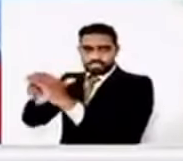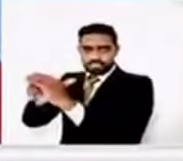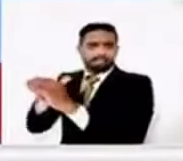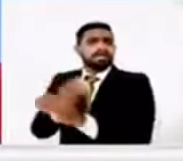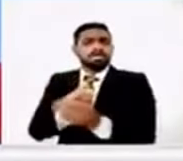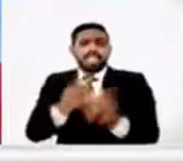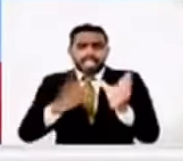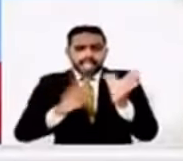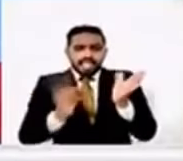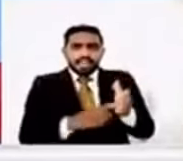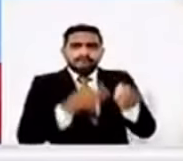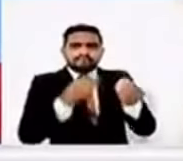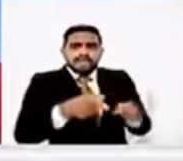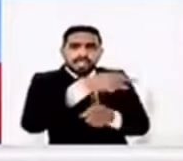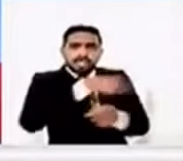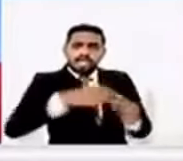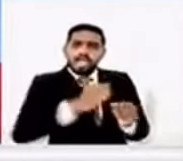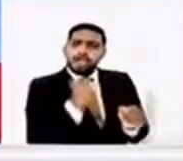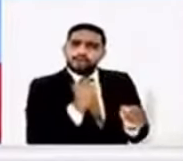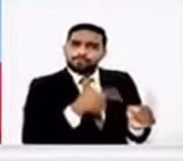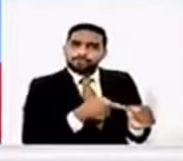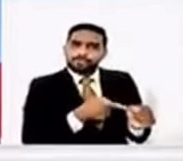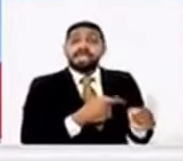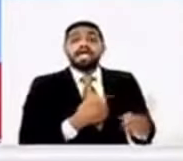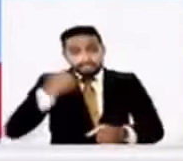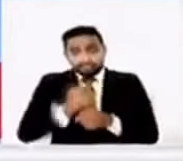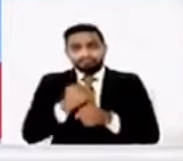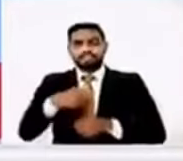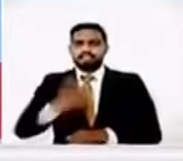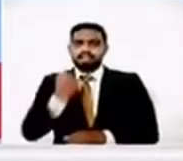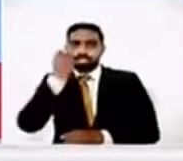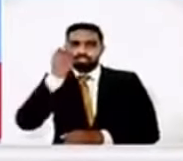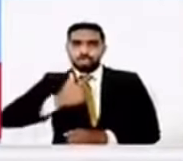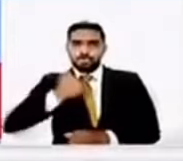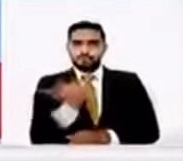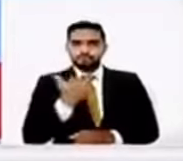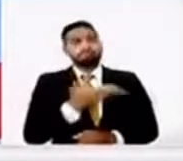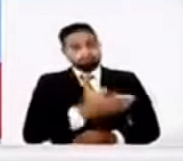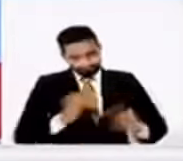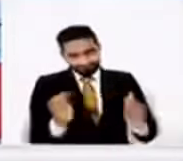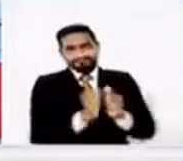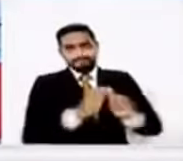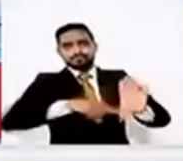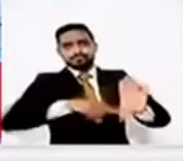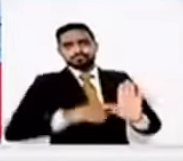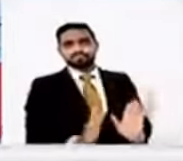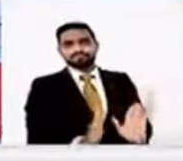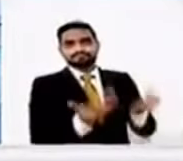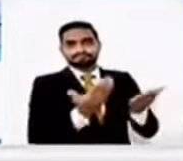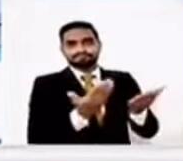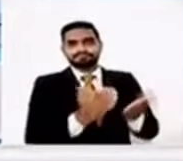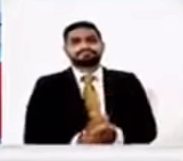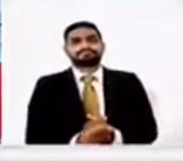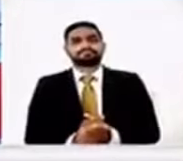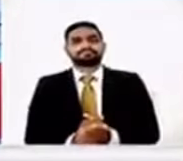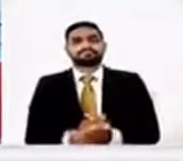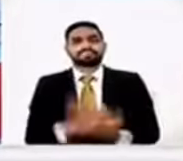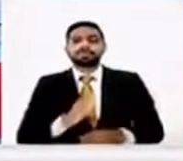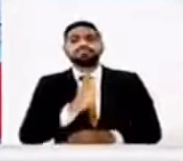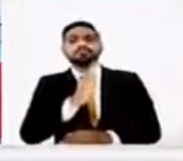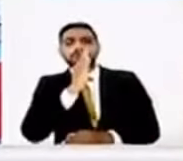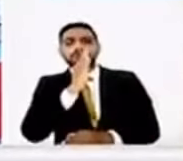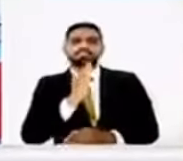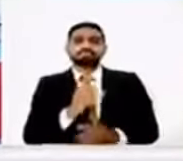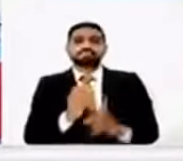proposing to pay them if they are doing well the course. Mm-hmm. To my mind, it's about 4,000 rupees